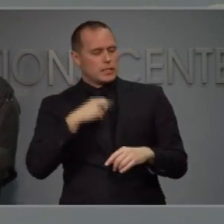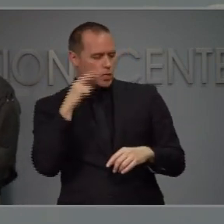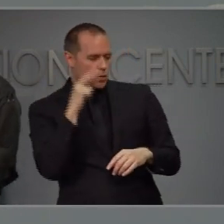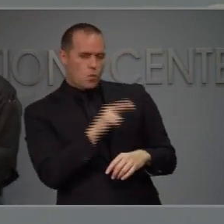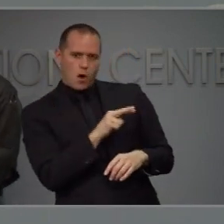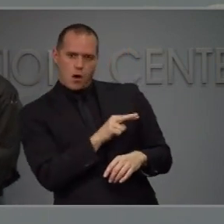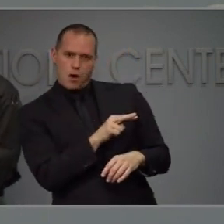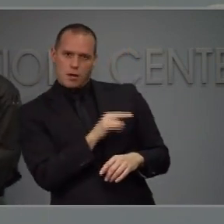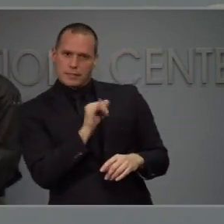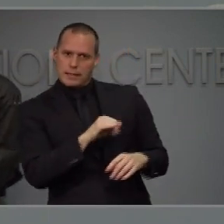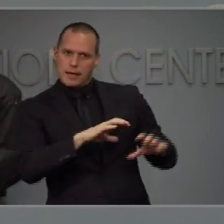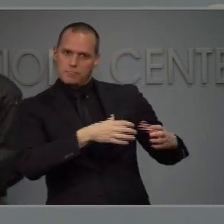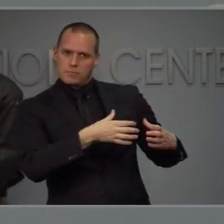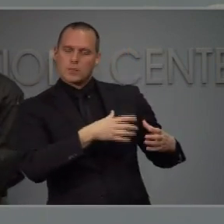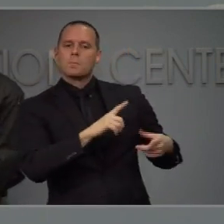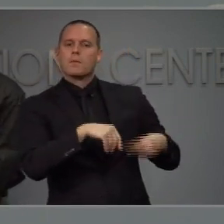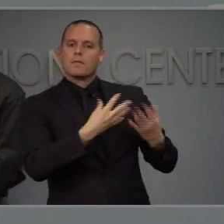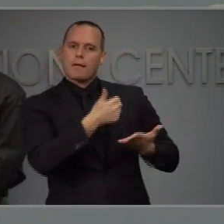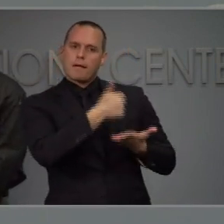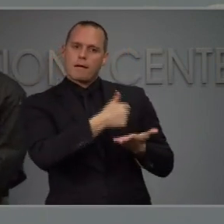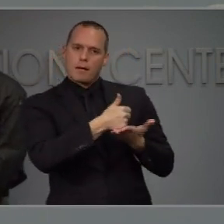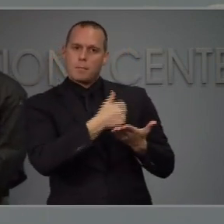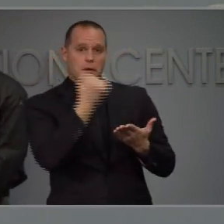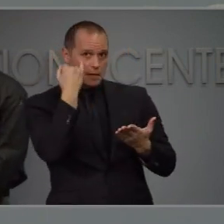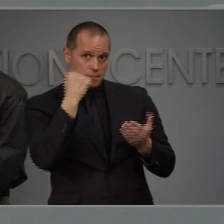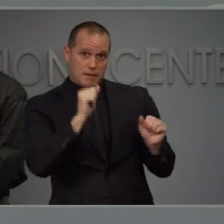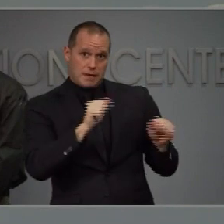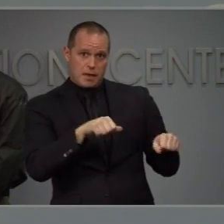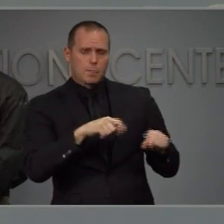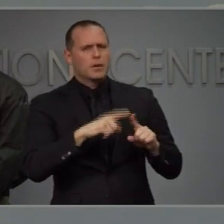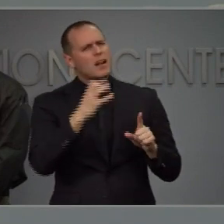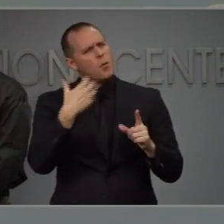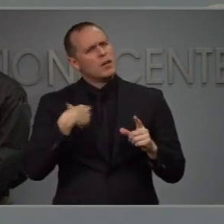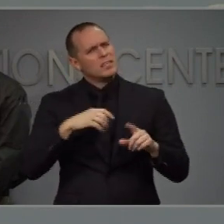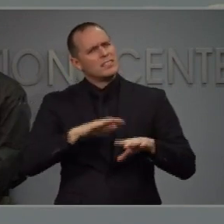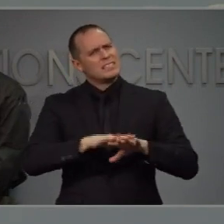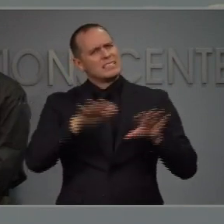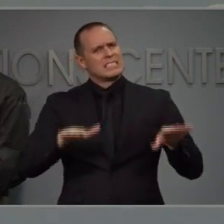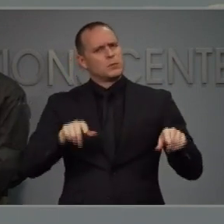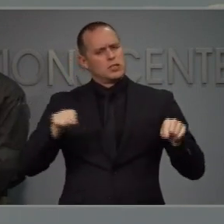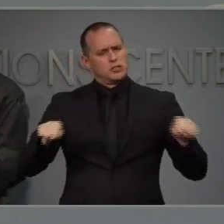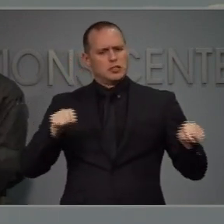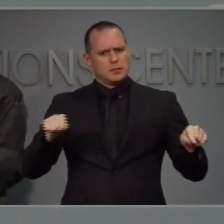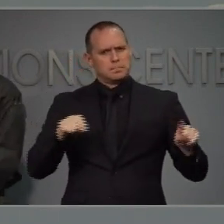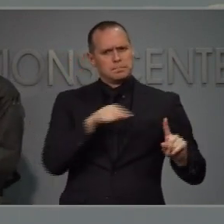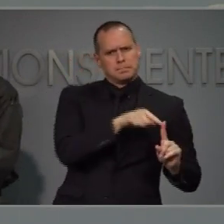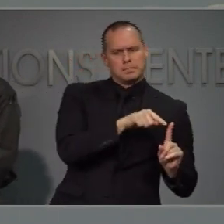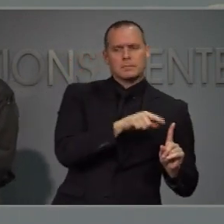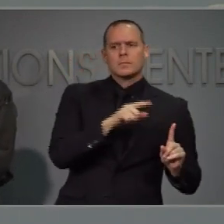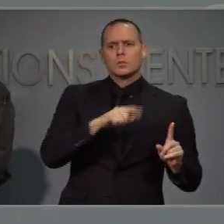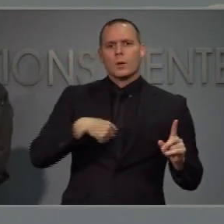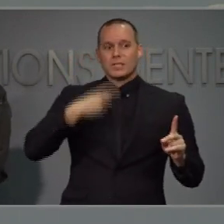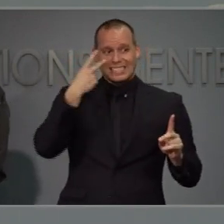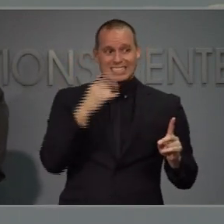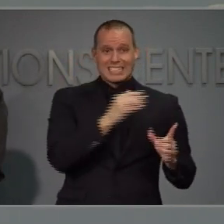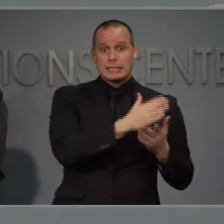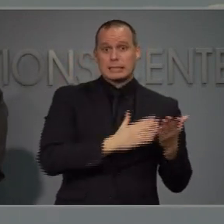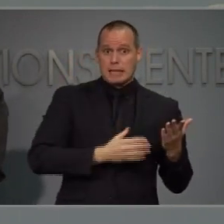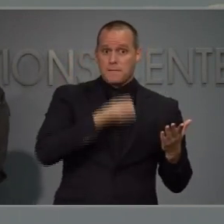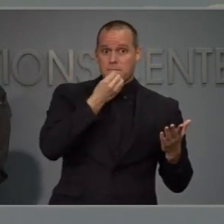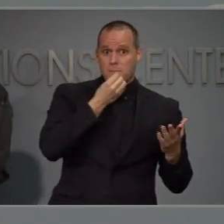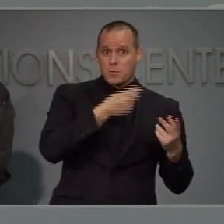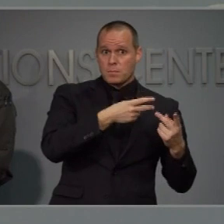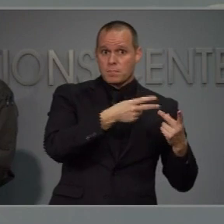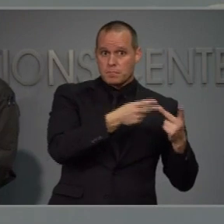to provide any assistance that we can. I do want to distinguish what we're seeing at some of our food plants from